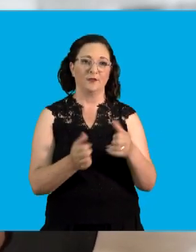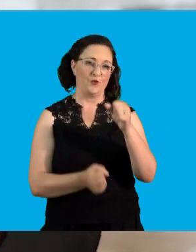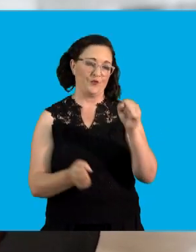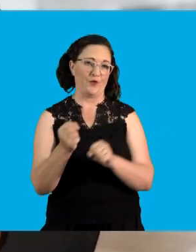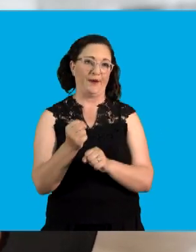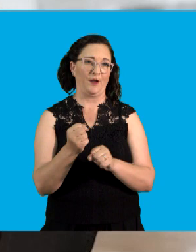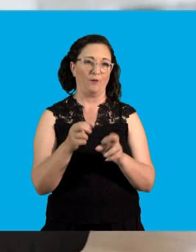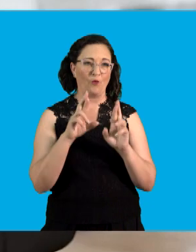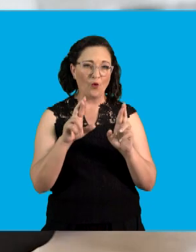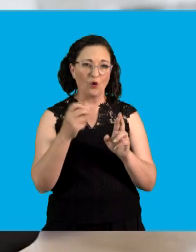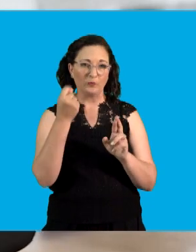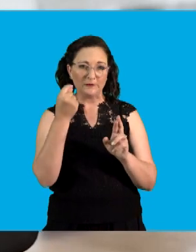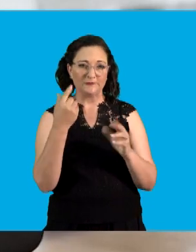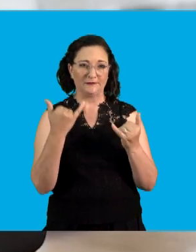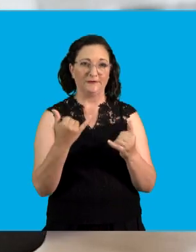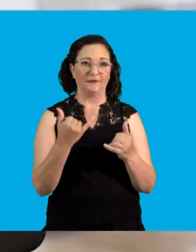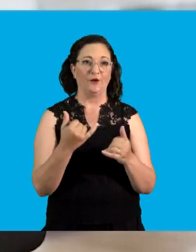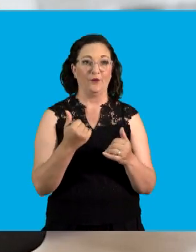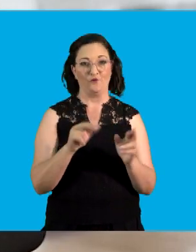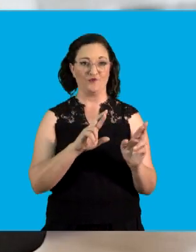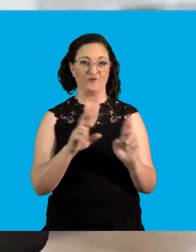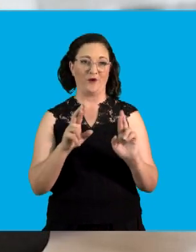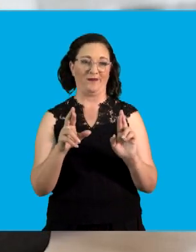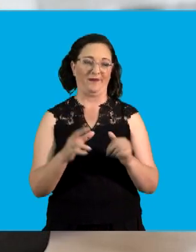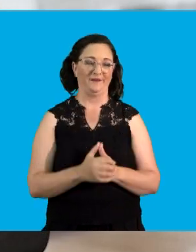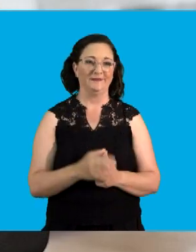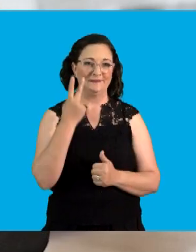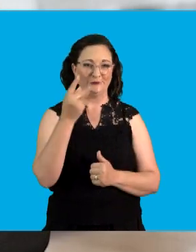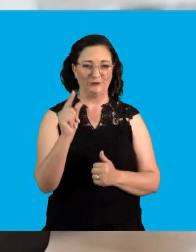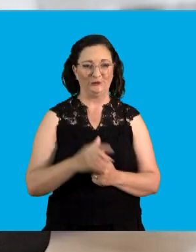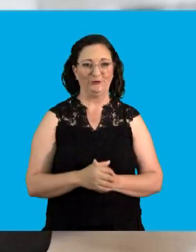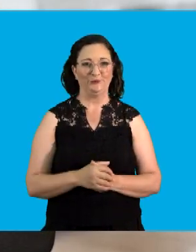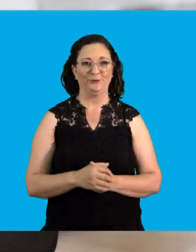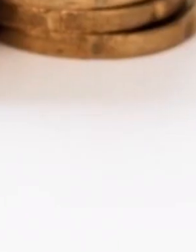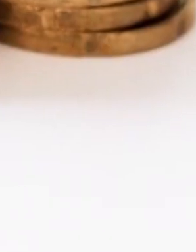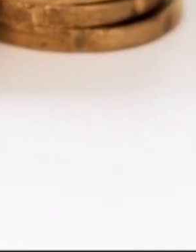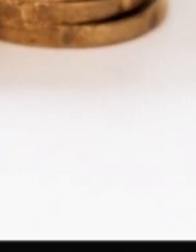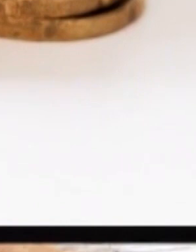this section. I hope you understand better now and you are ready. I'll see you just now.